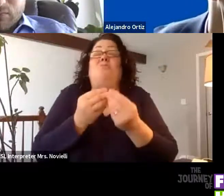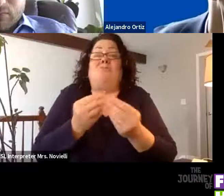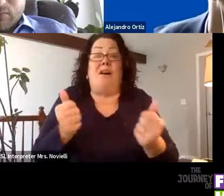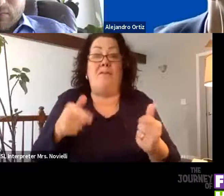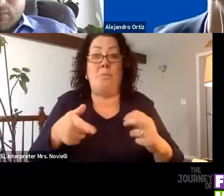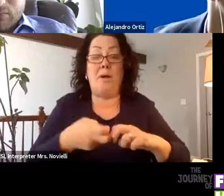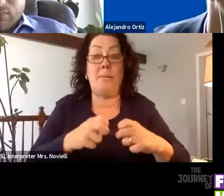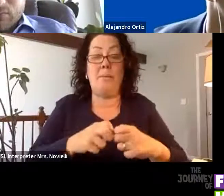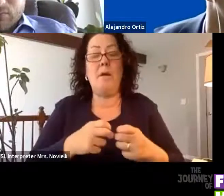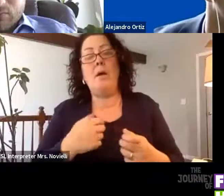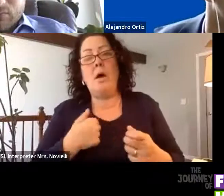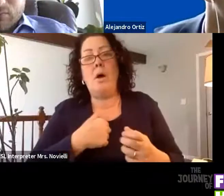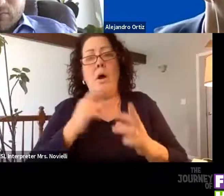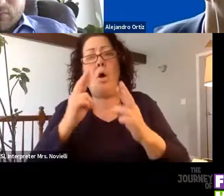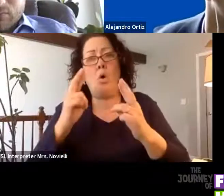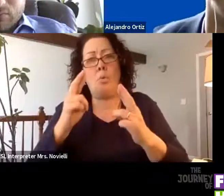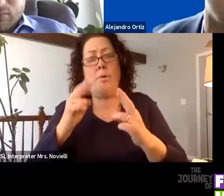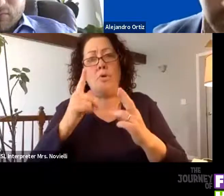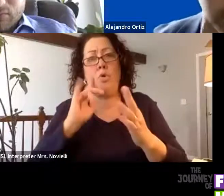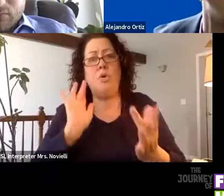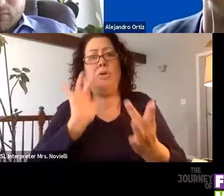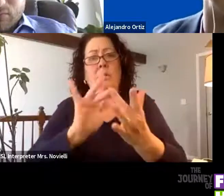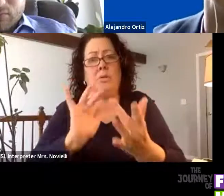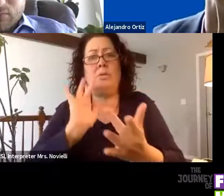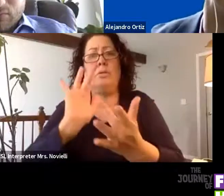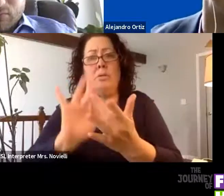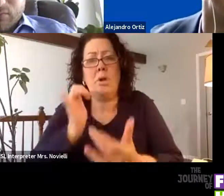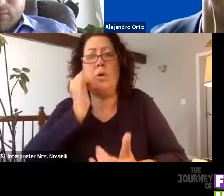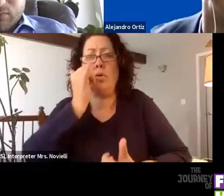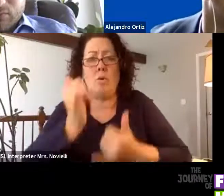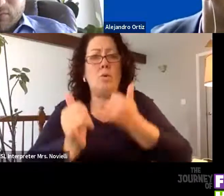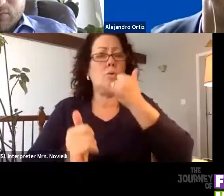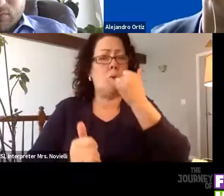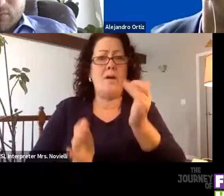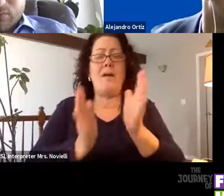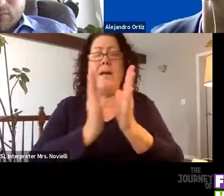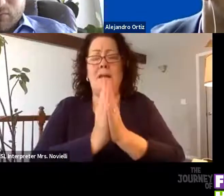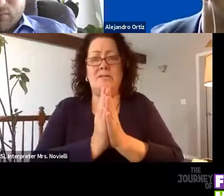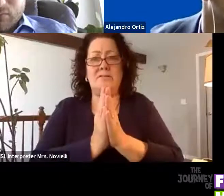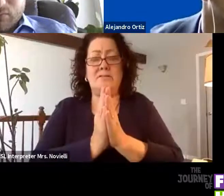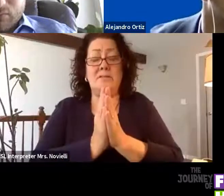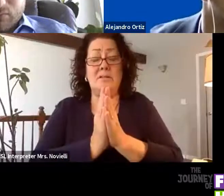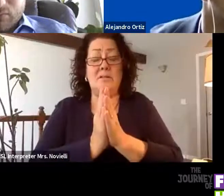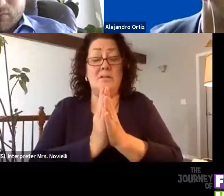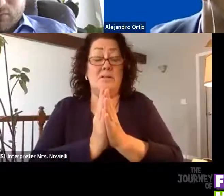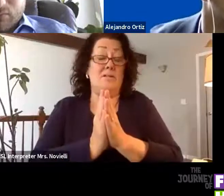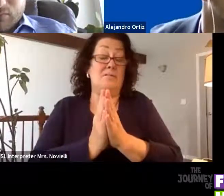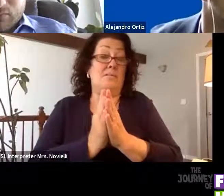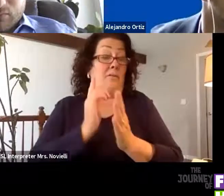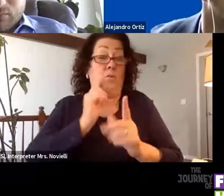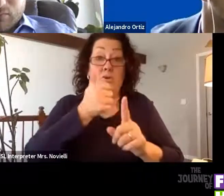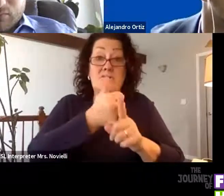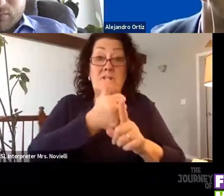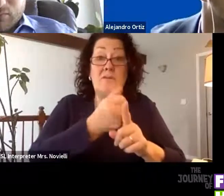we do hope that you will reach out and you will ask and you will inquire, if not for yourselves, you know, for other people,